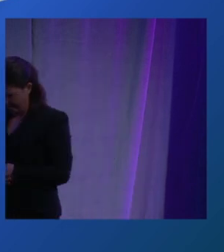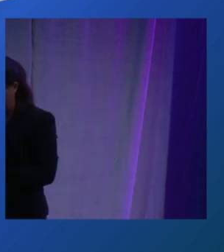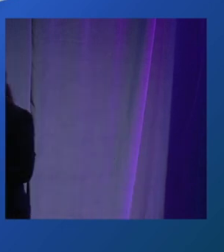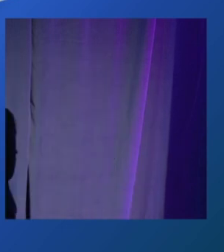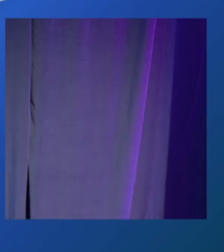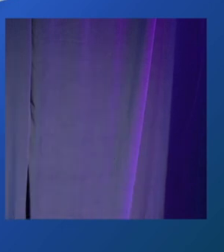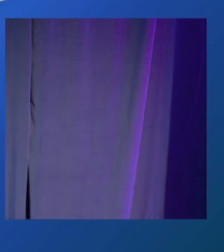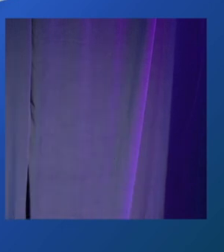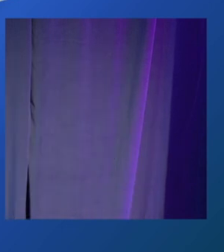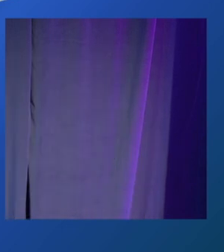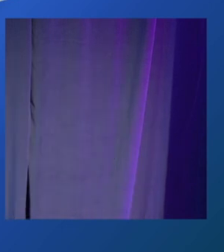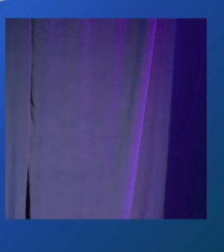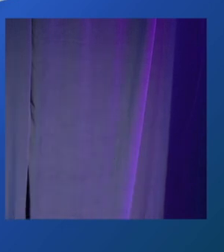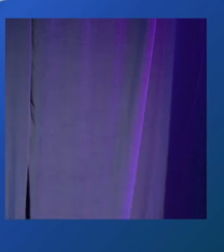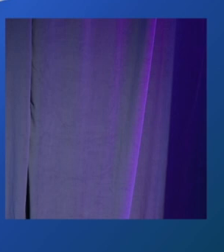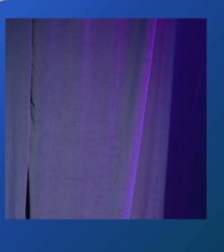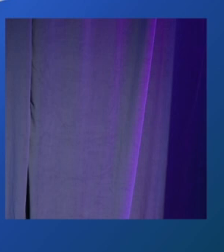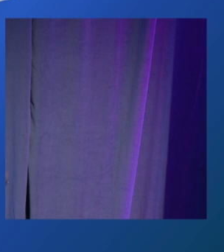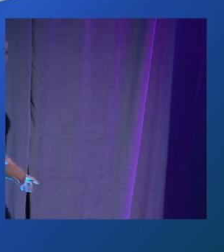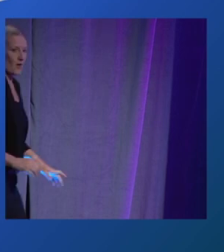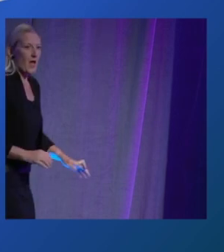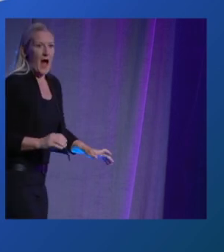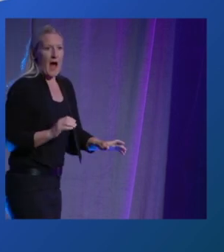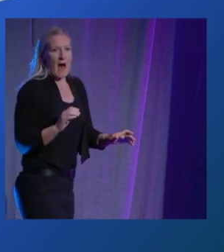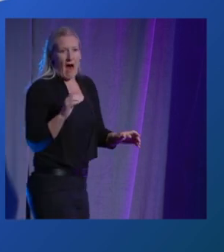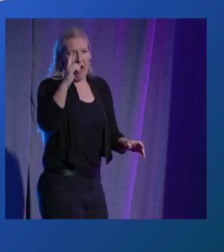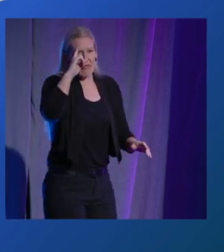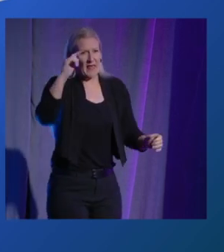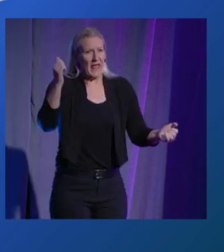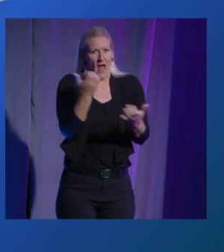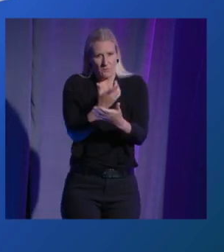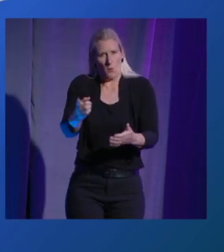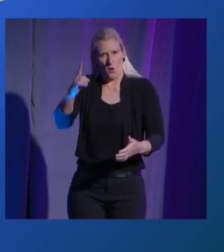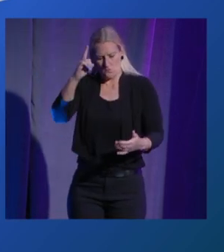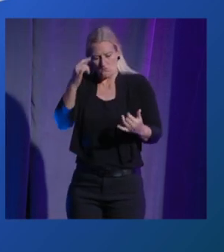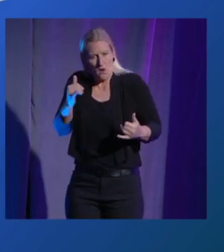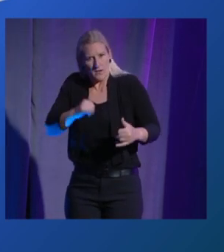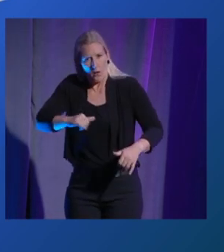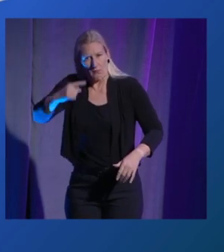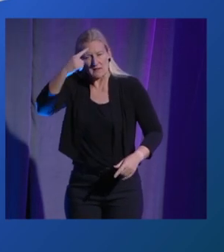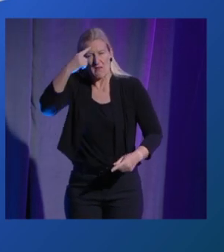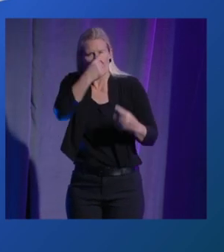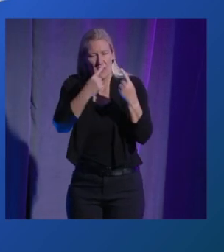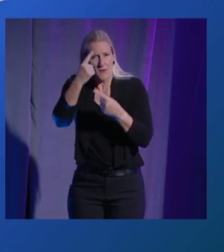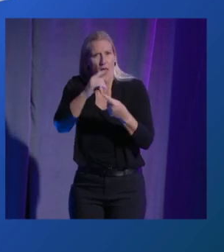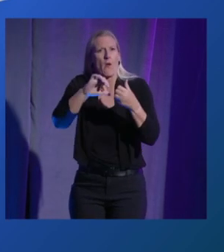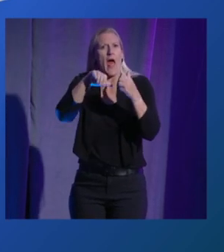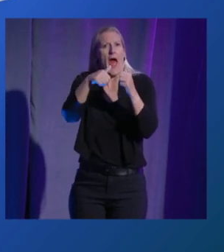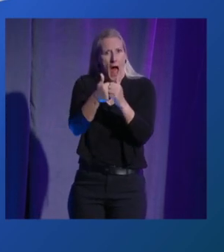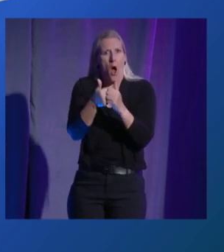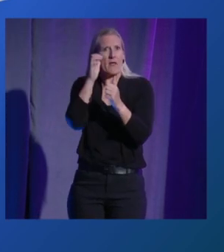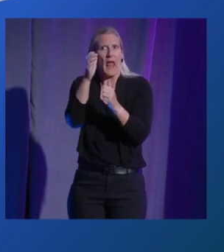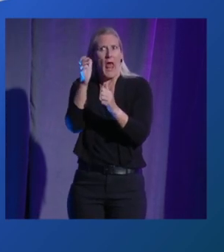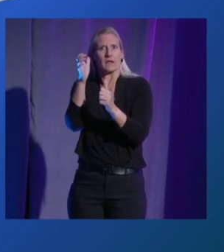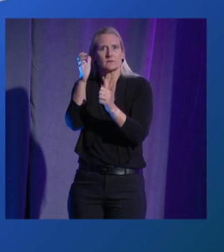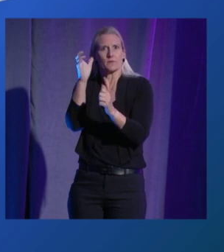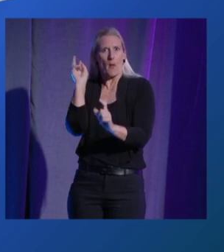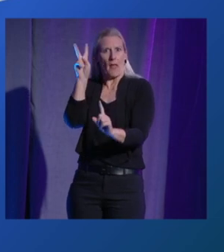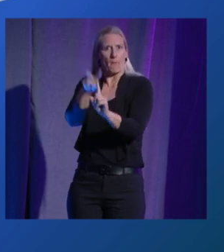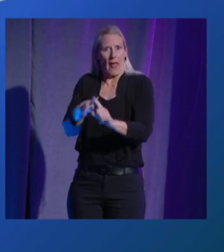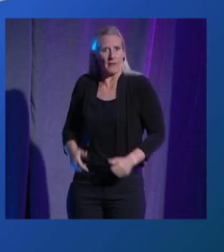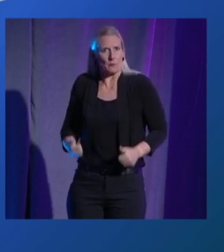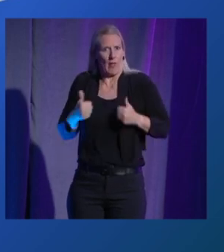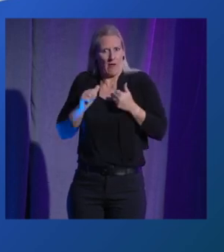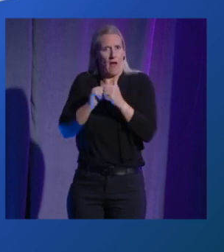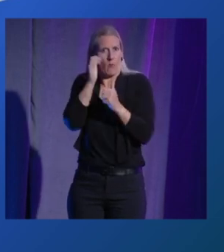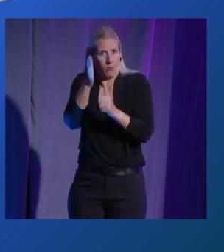market right what's driving people's uh adoption of Technology how they put it to use how it improves their lives ultimately